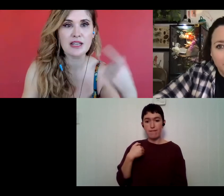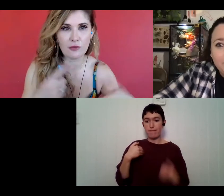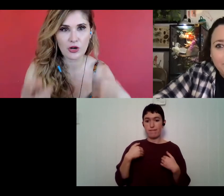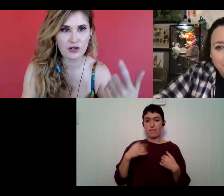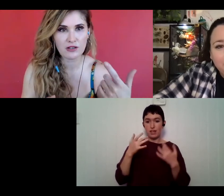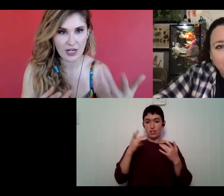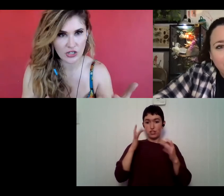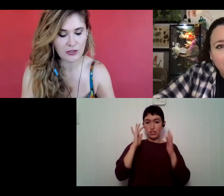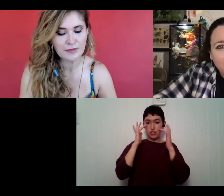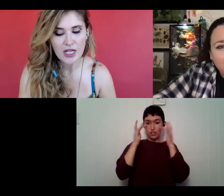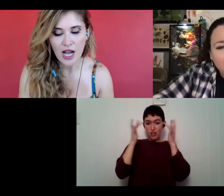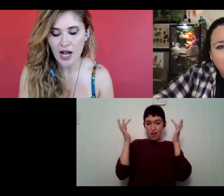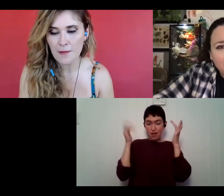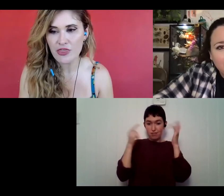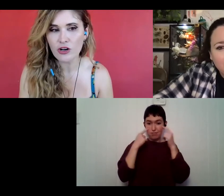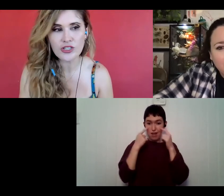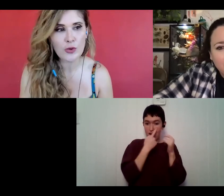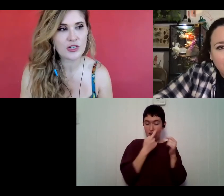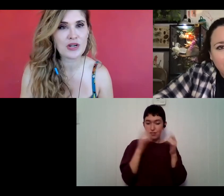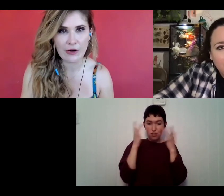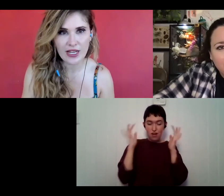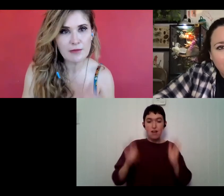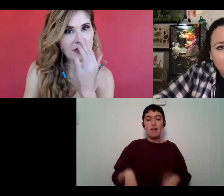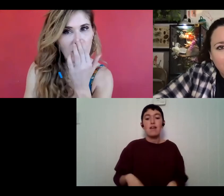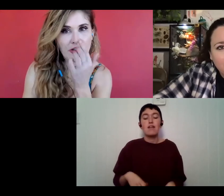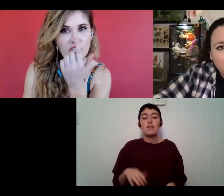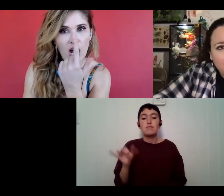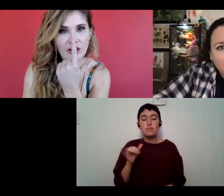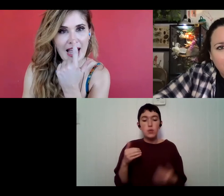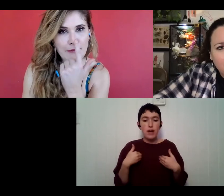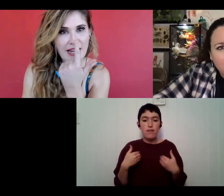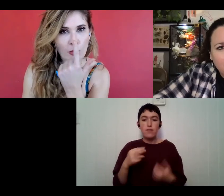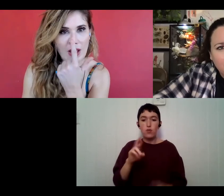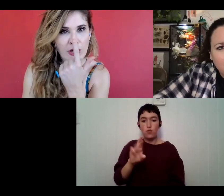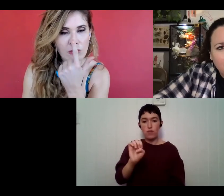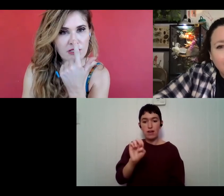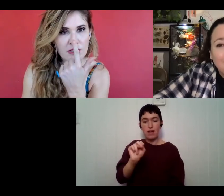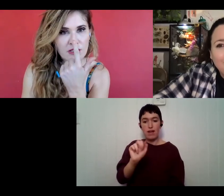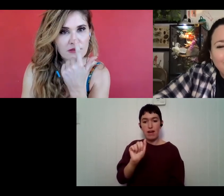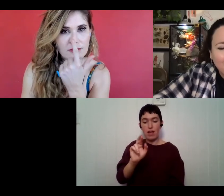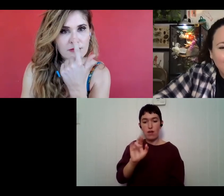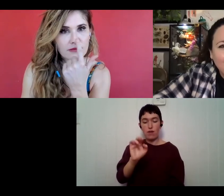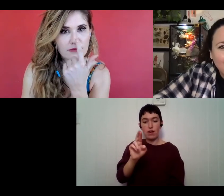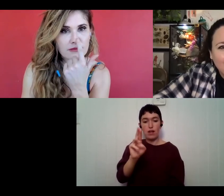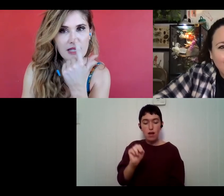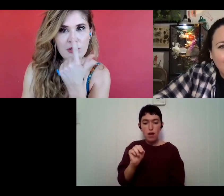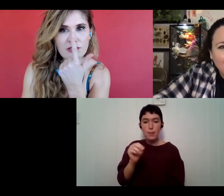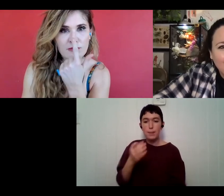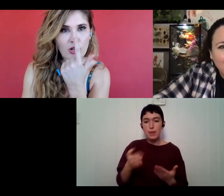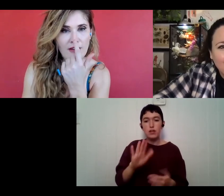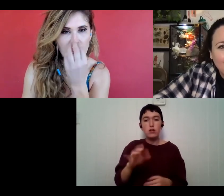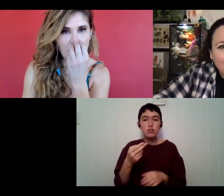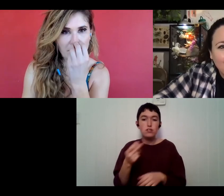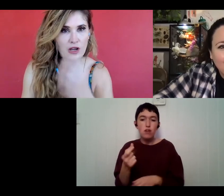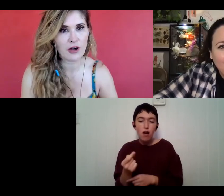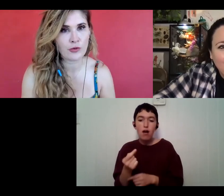ones. Many of them are nocturnal. There also is a rhinarium. You know how your dog or cat might have a wet nose? Lemurs